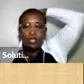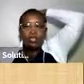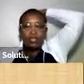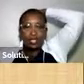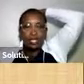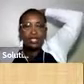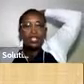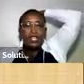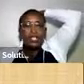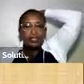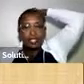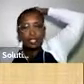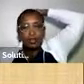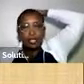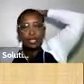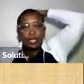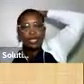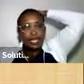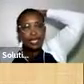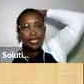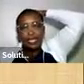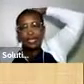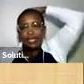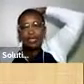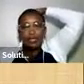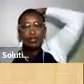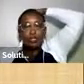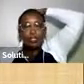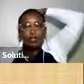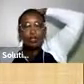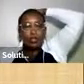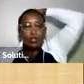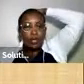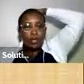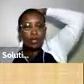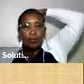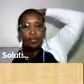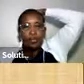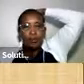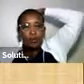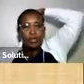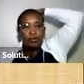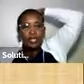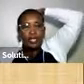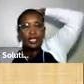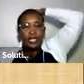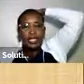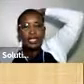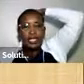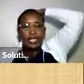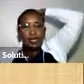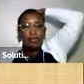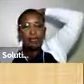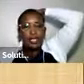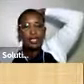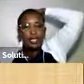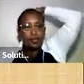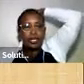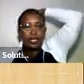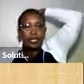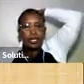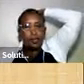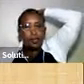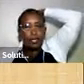solution services as well at the end, and then .co.uk. Some of you have been getting the